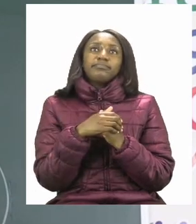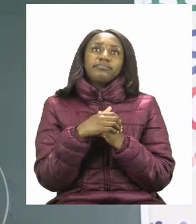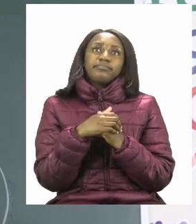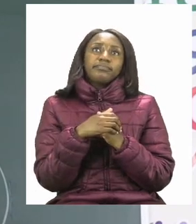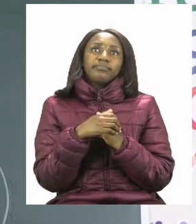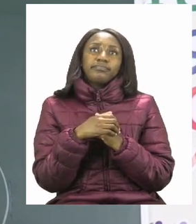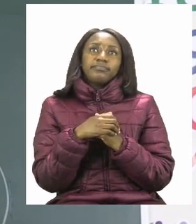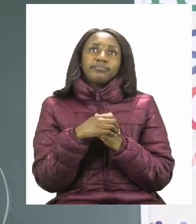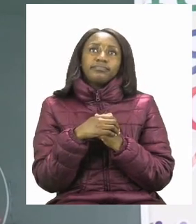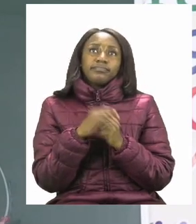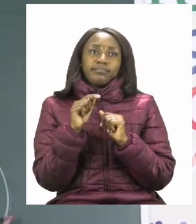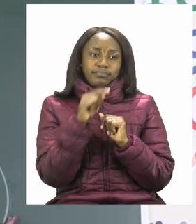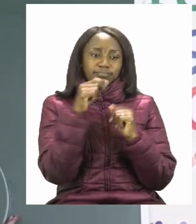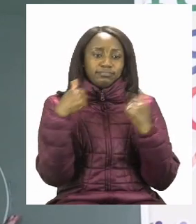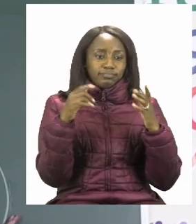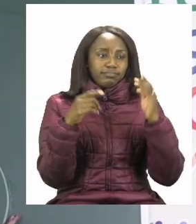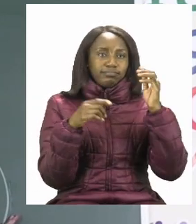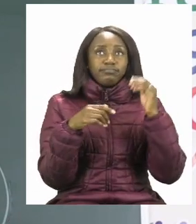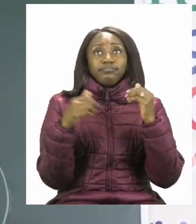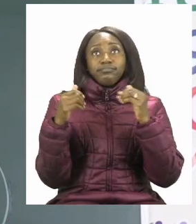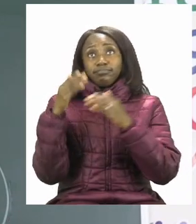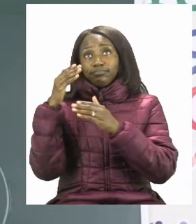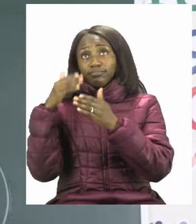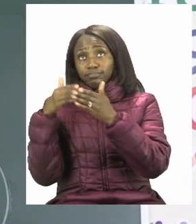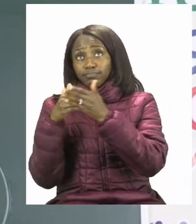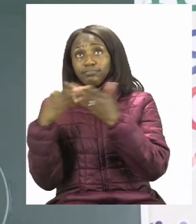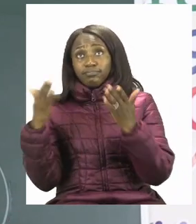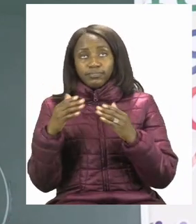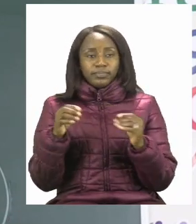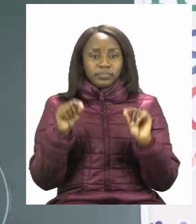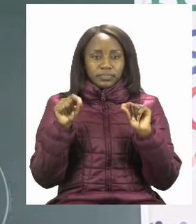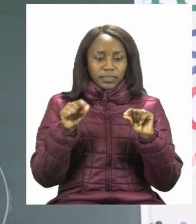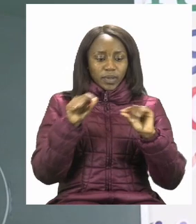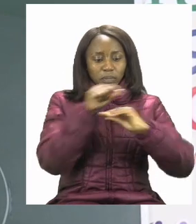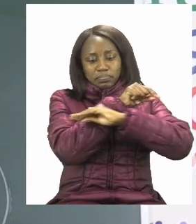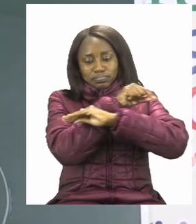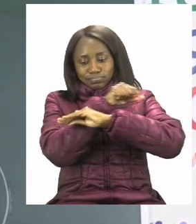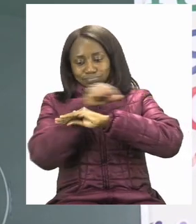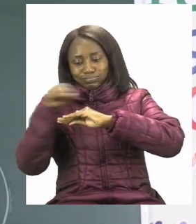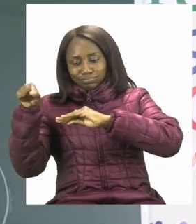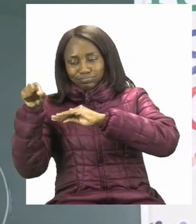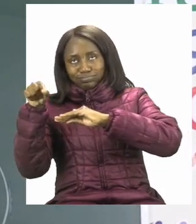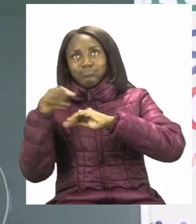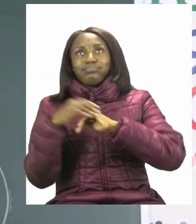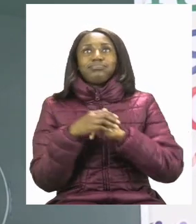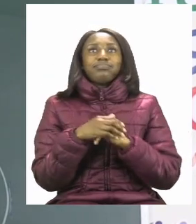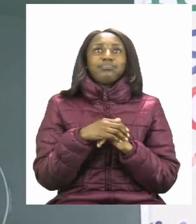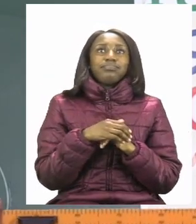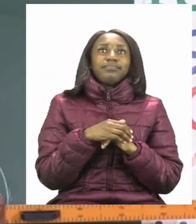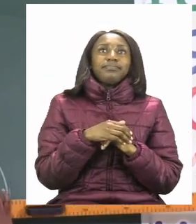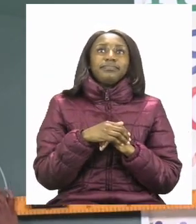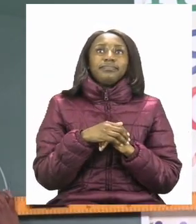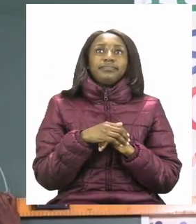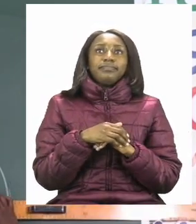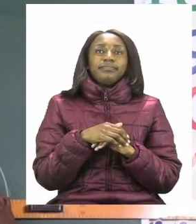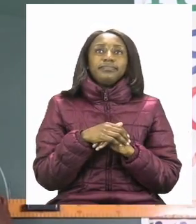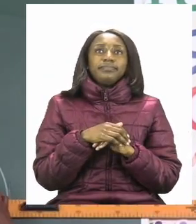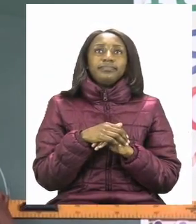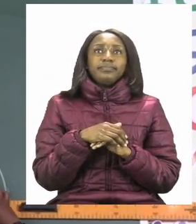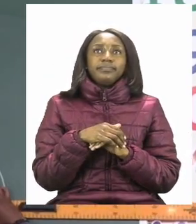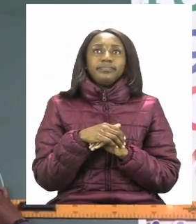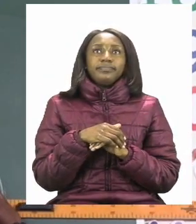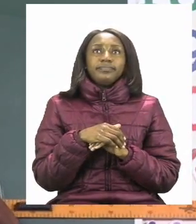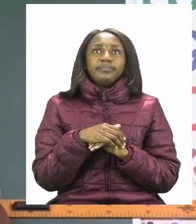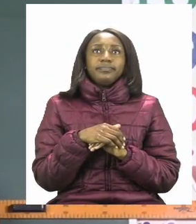After you've put a starting line and a finishing line, draw a line across. That way, it will help guide